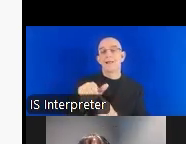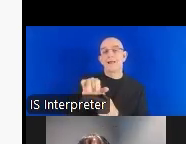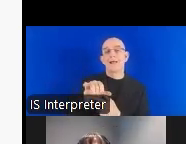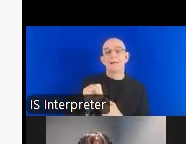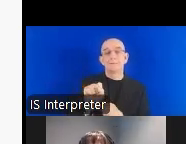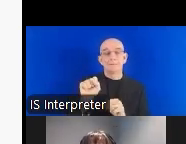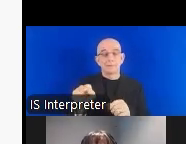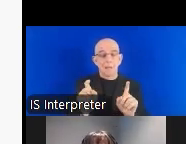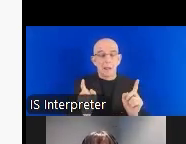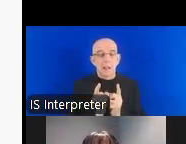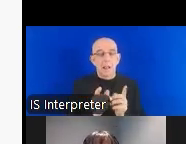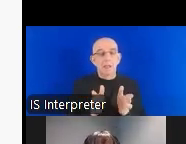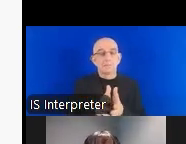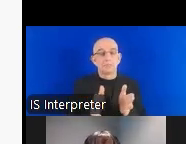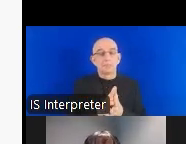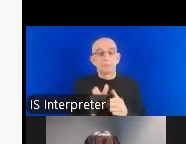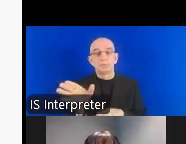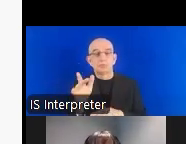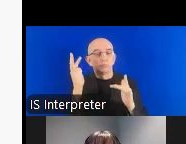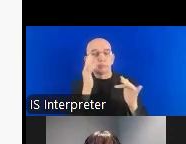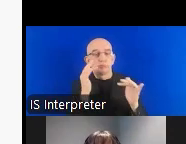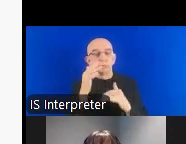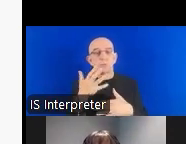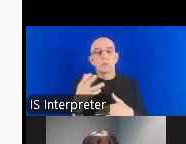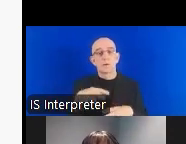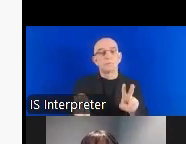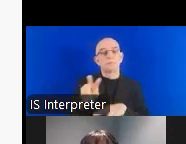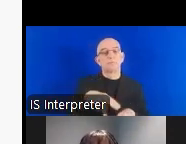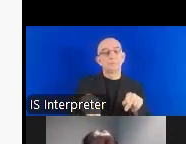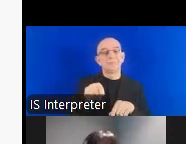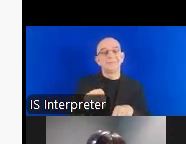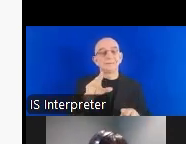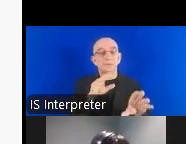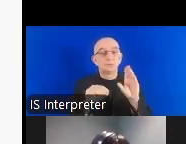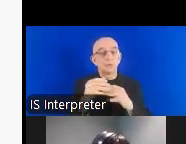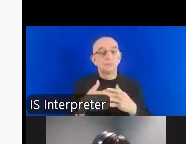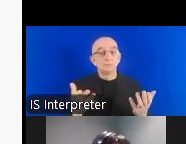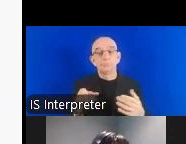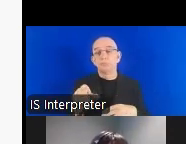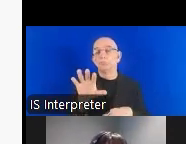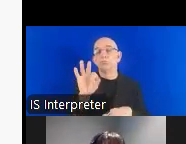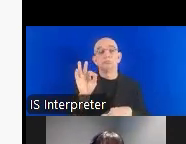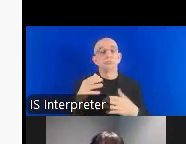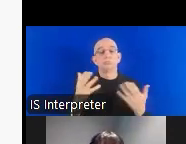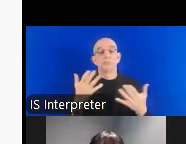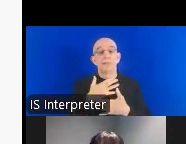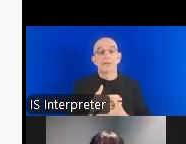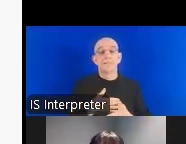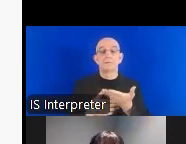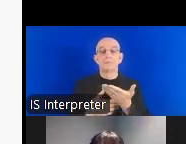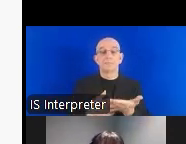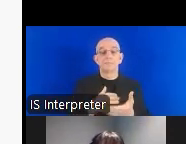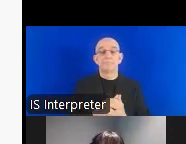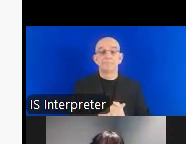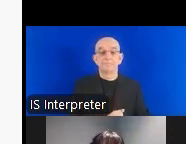whichever one you'd like. Thank you so much, Claire, and hi, everyone. Good morning, good afternoon, wherever you are. My name is